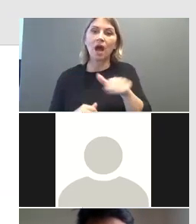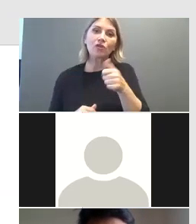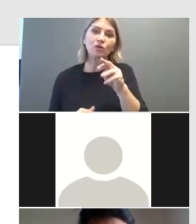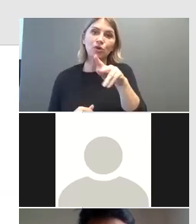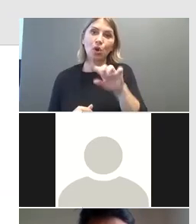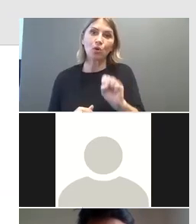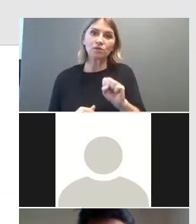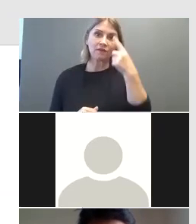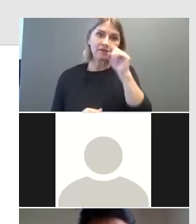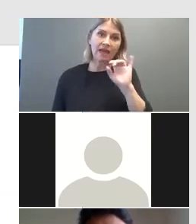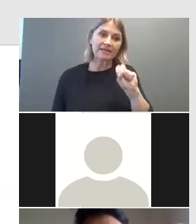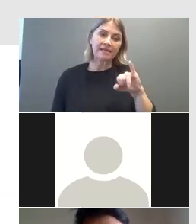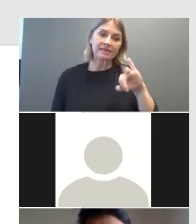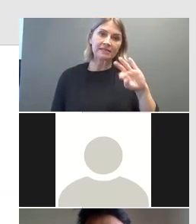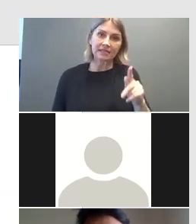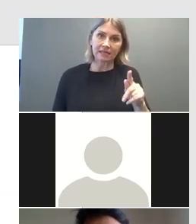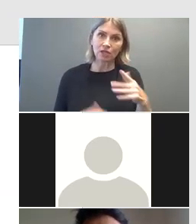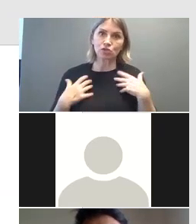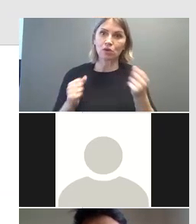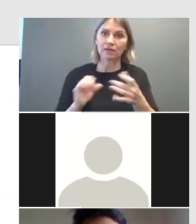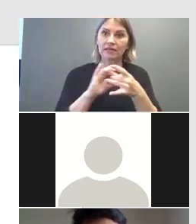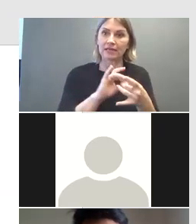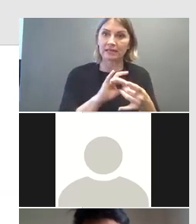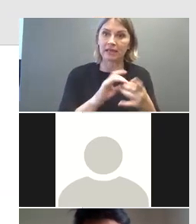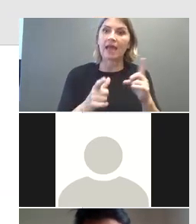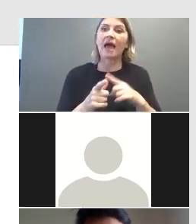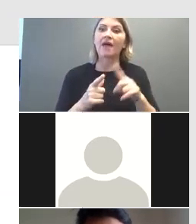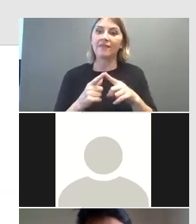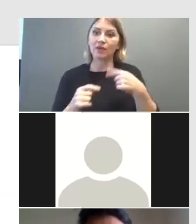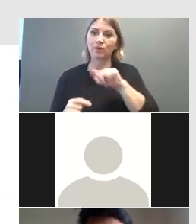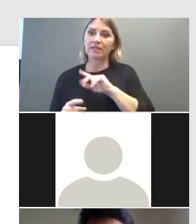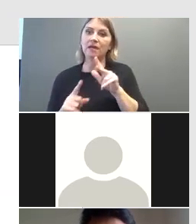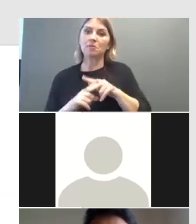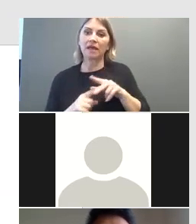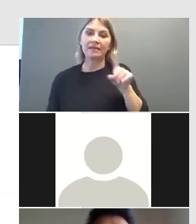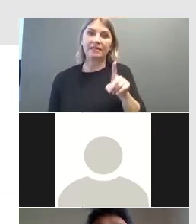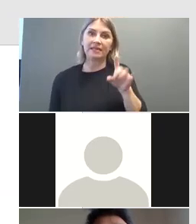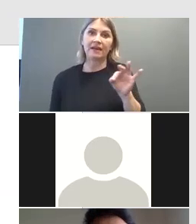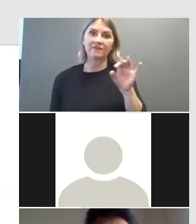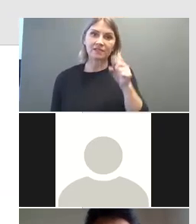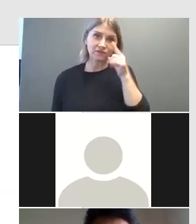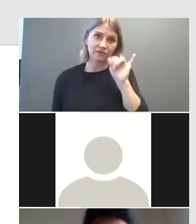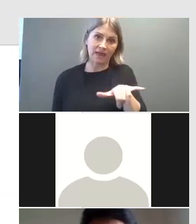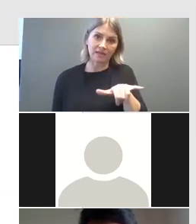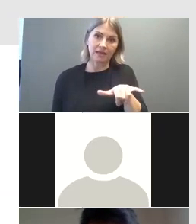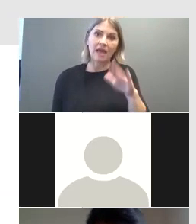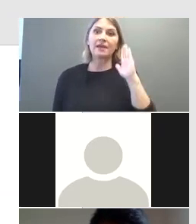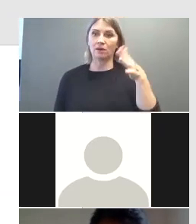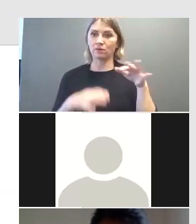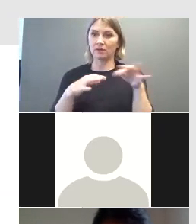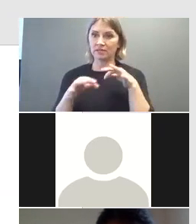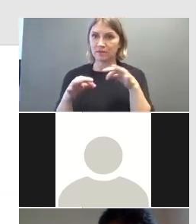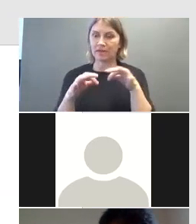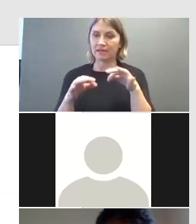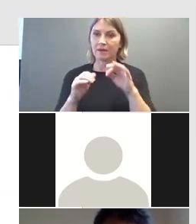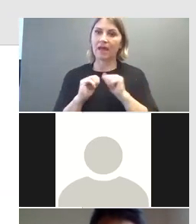sink strongly connected component, and then we need to apply DFS on that particular node. And I will explain about how